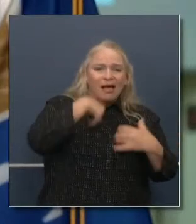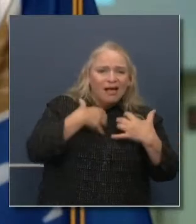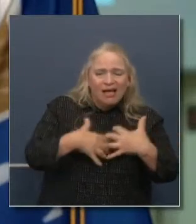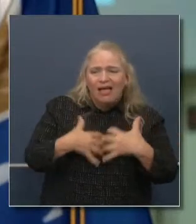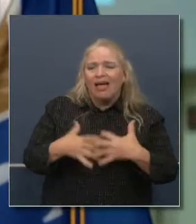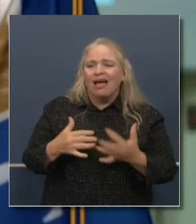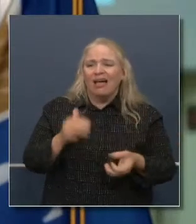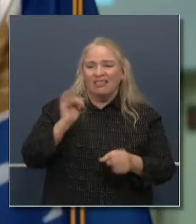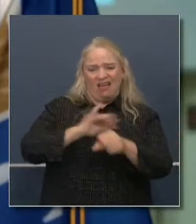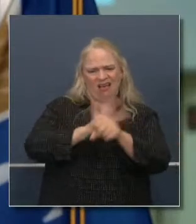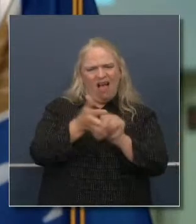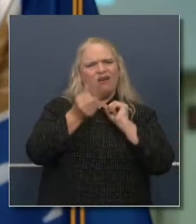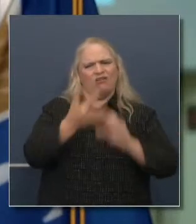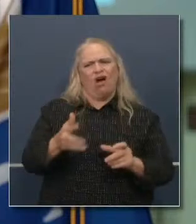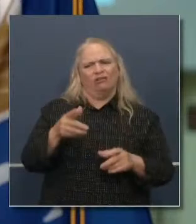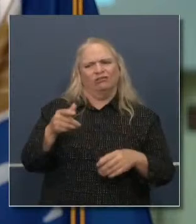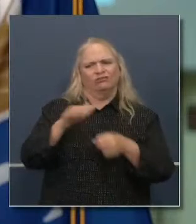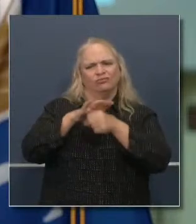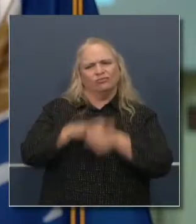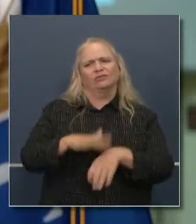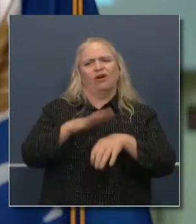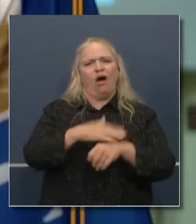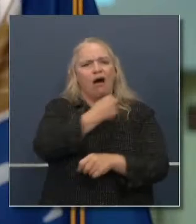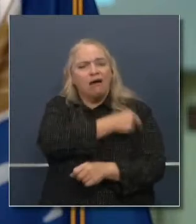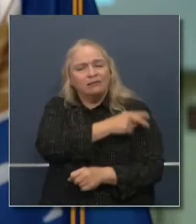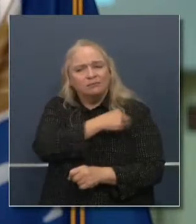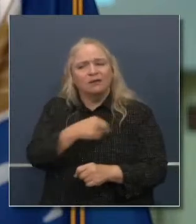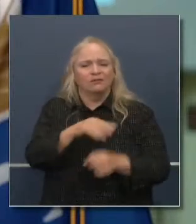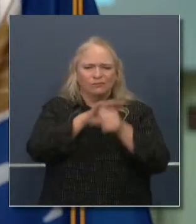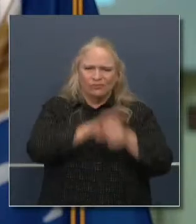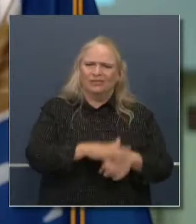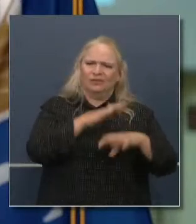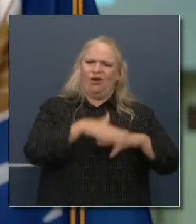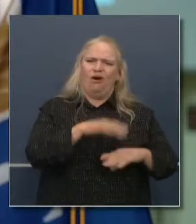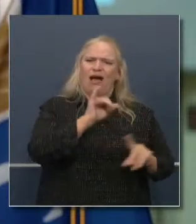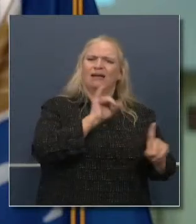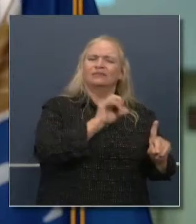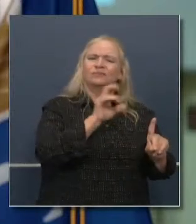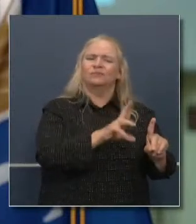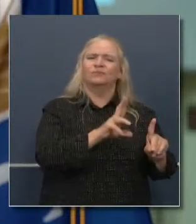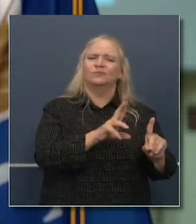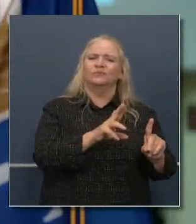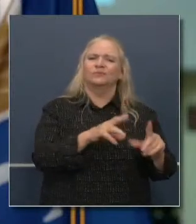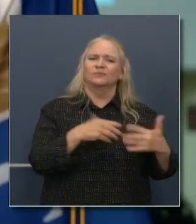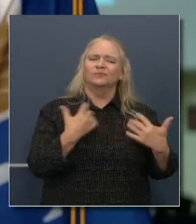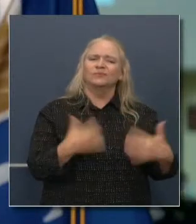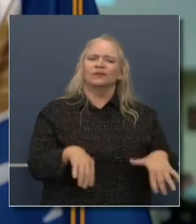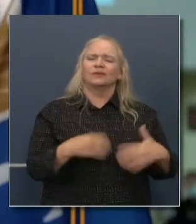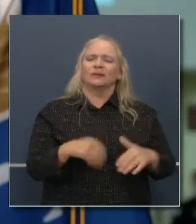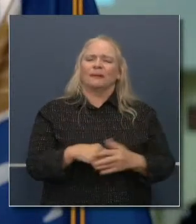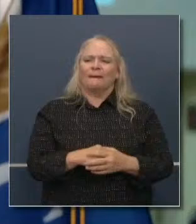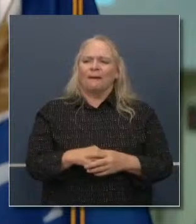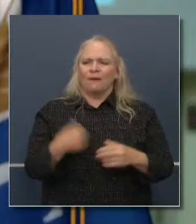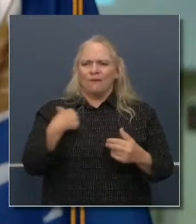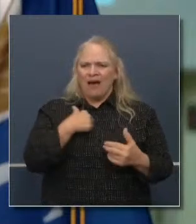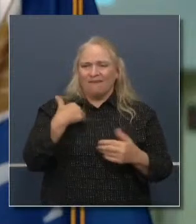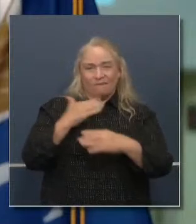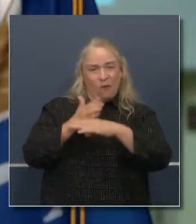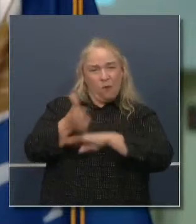hospital system and in our ICUs. Good news is we have over 300 million